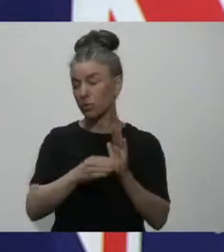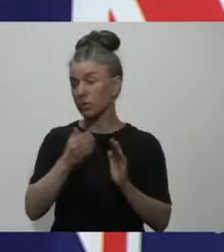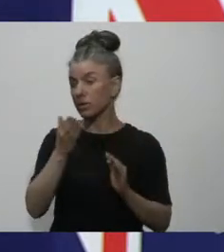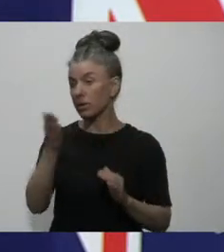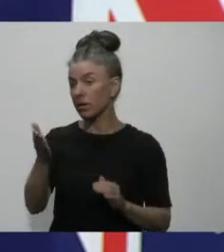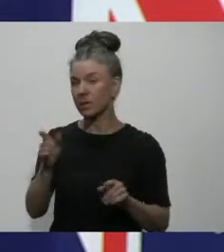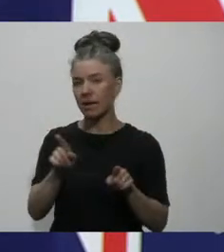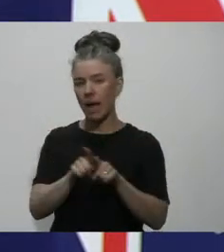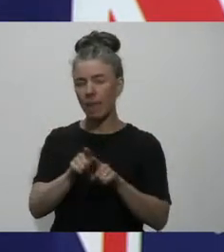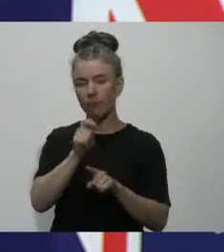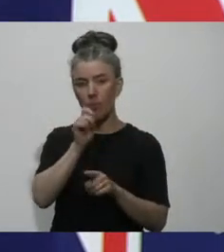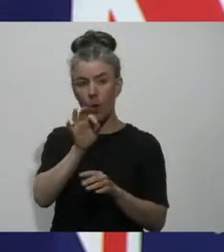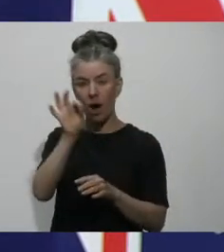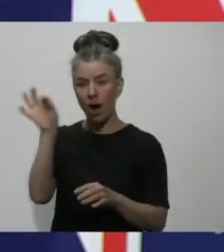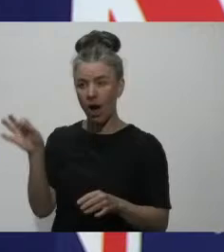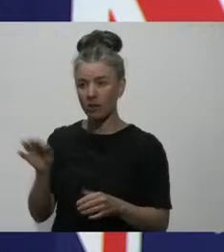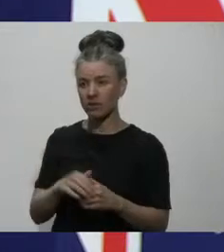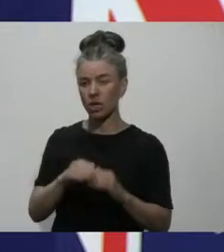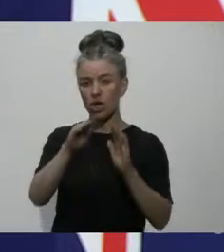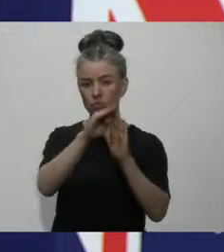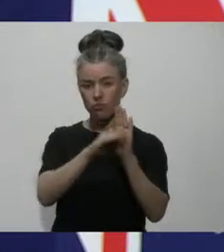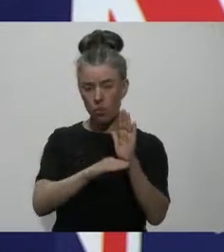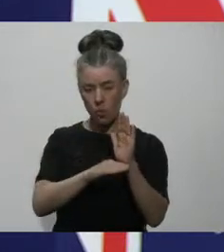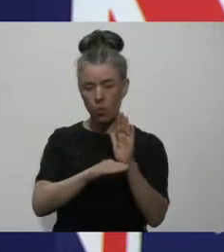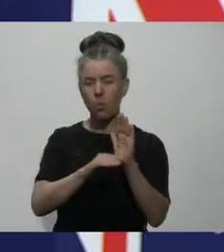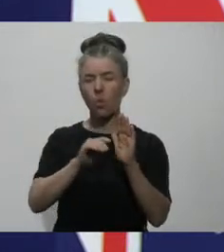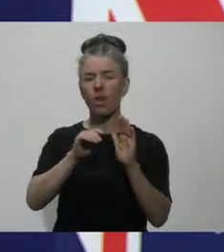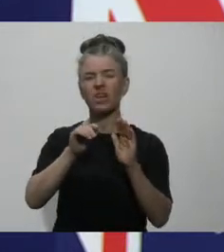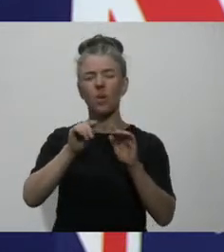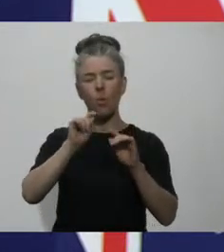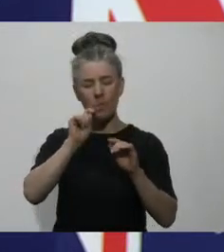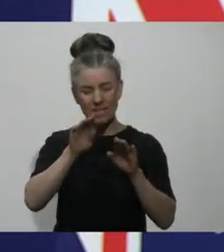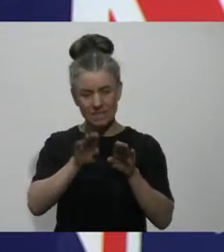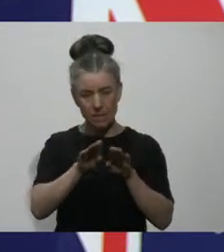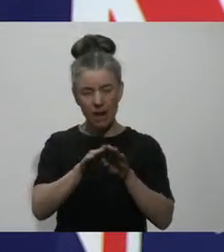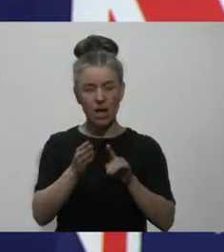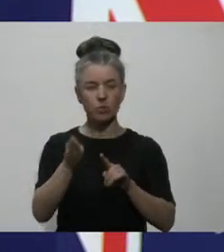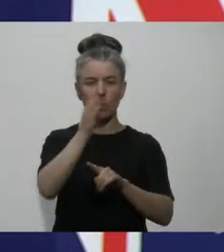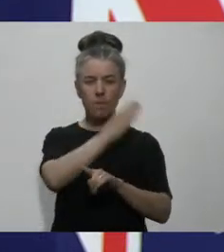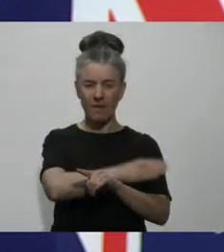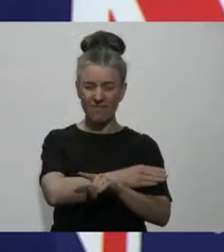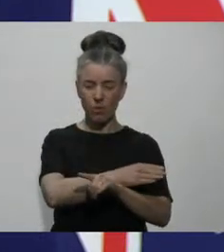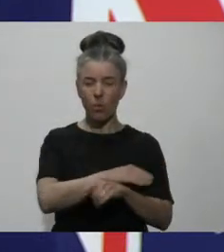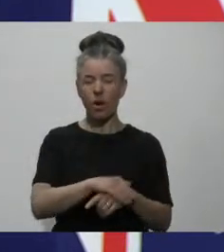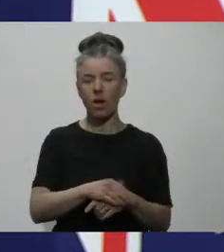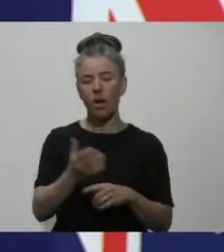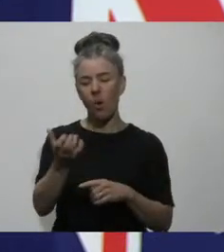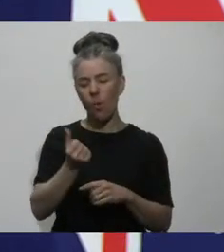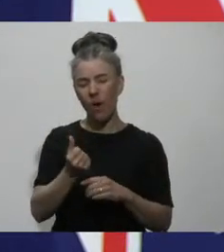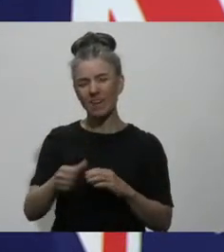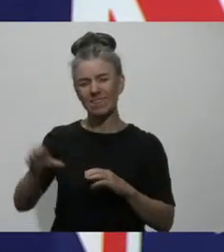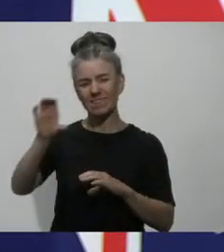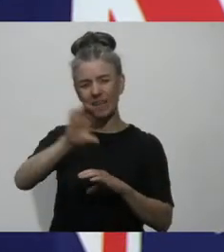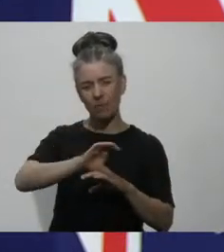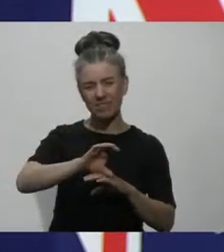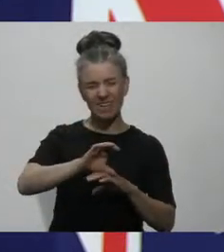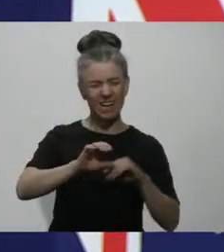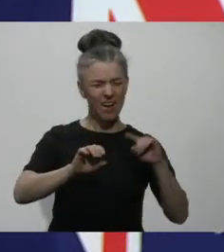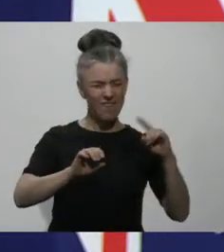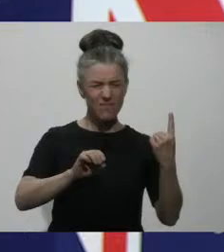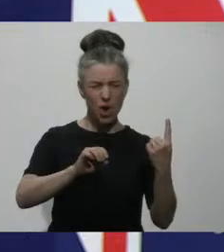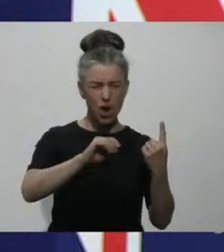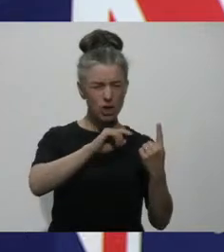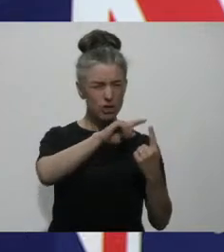The criteria, you've said it's going to be similar to the past schemes. The wage subsidy in particular, there was the difference in the first round and the second round of 30